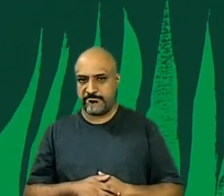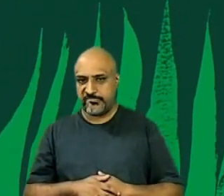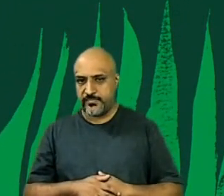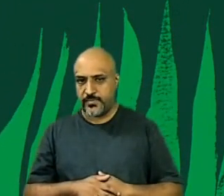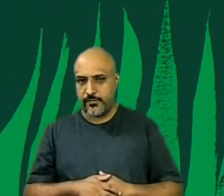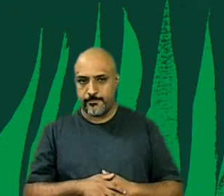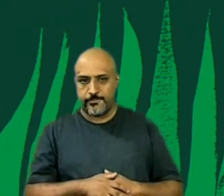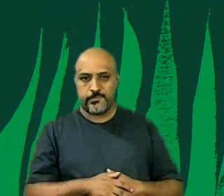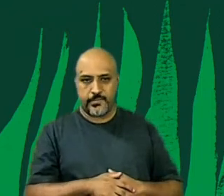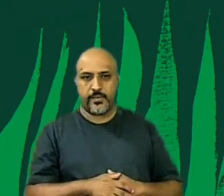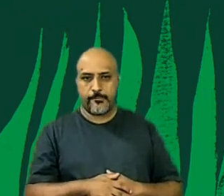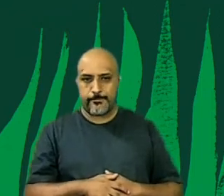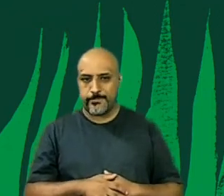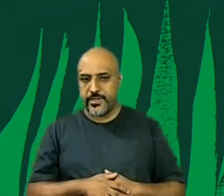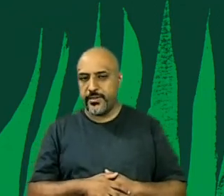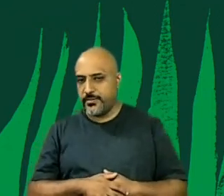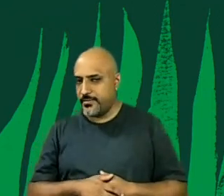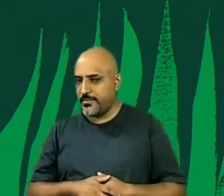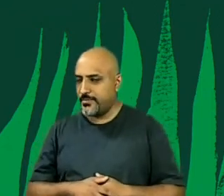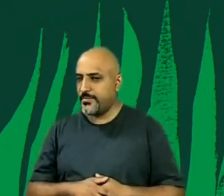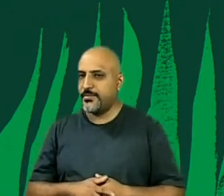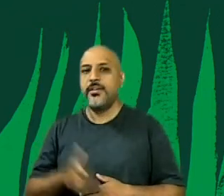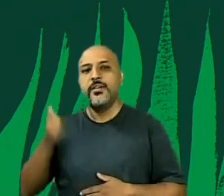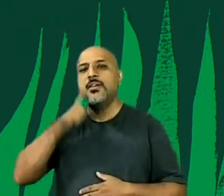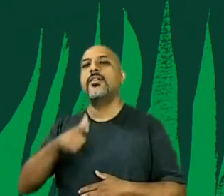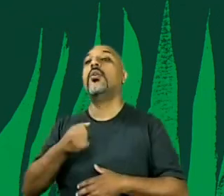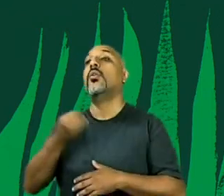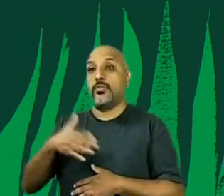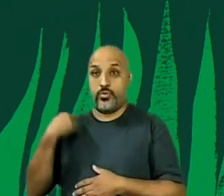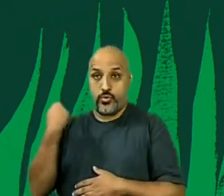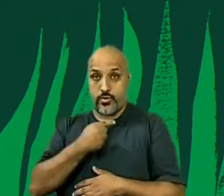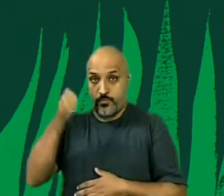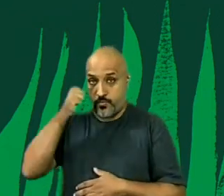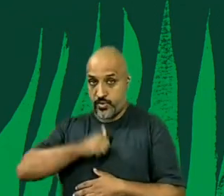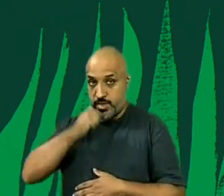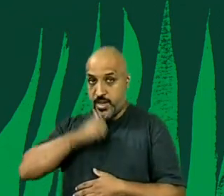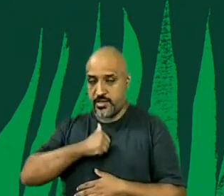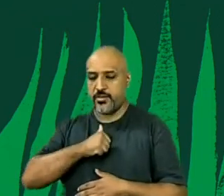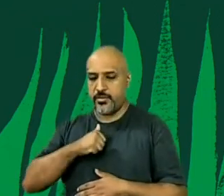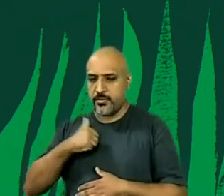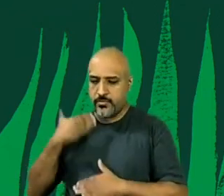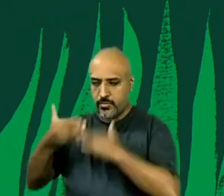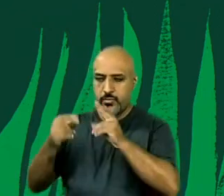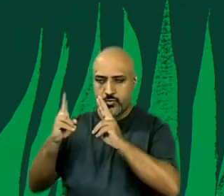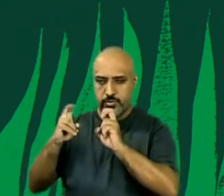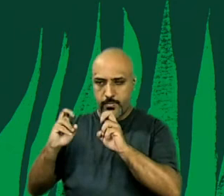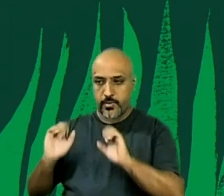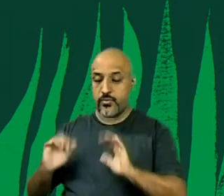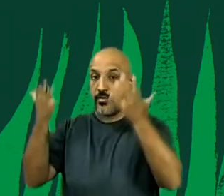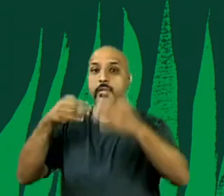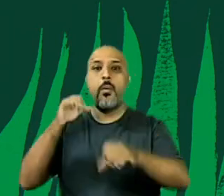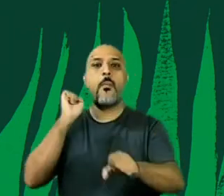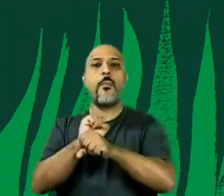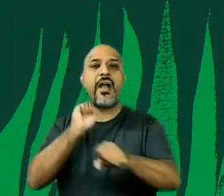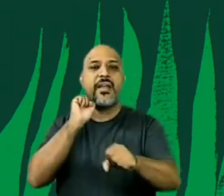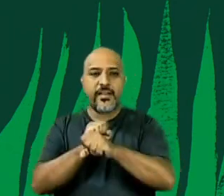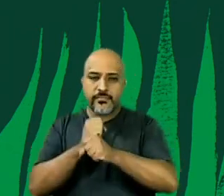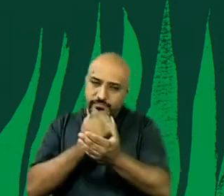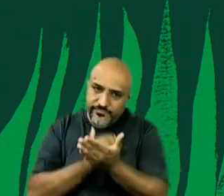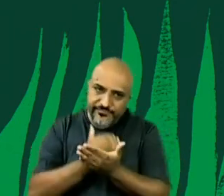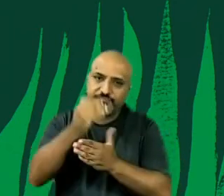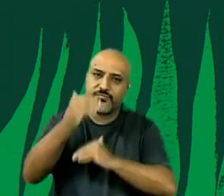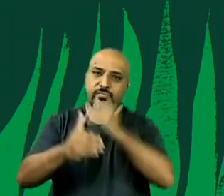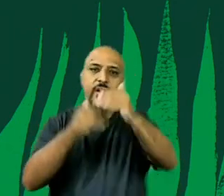How, can you repeat the question, please? As Black women and with the mathematics of the event, we never